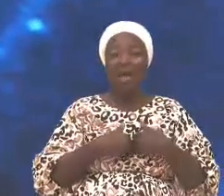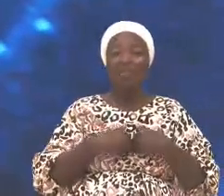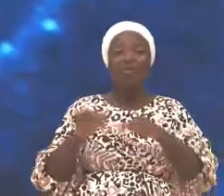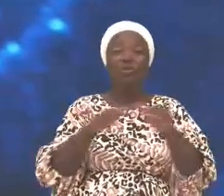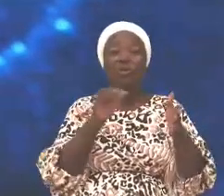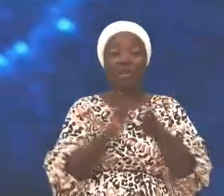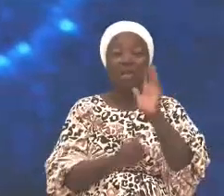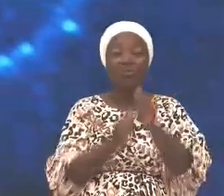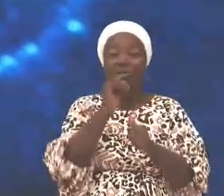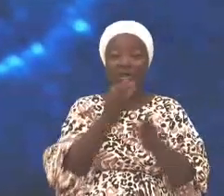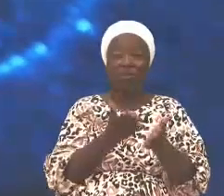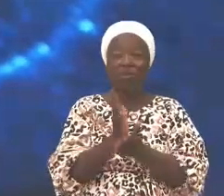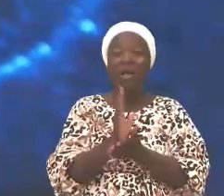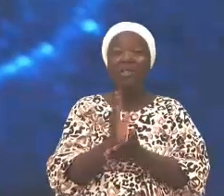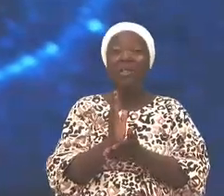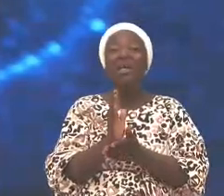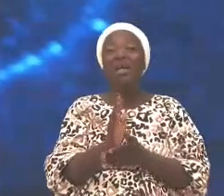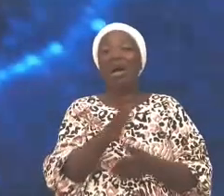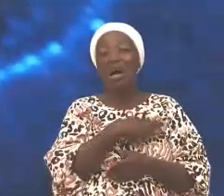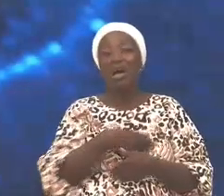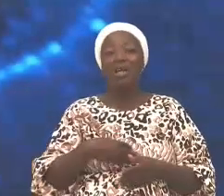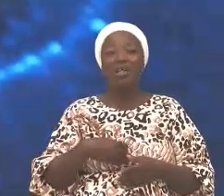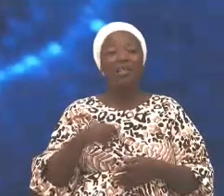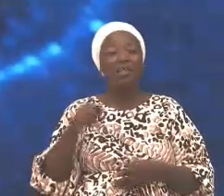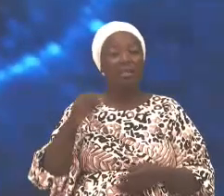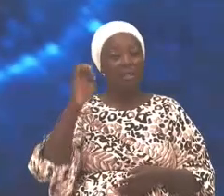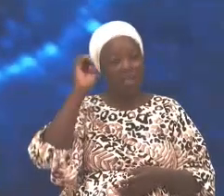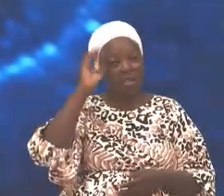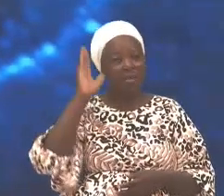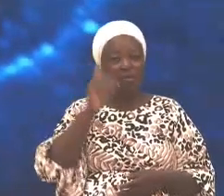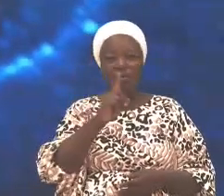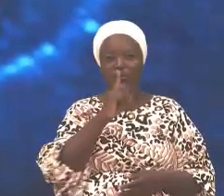and right. He shall surely live.